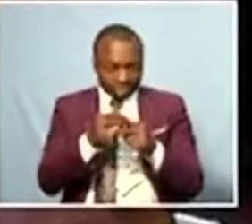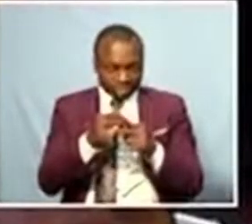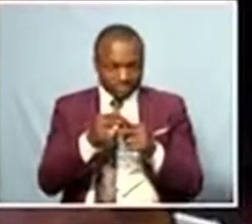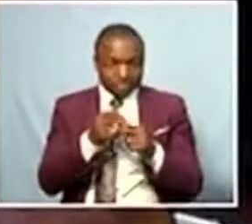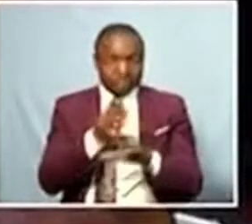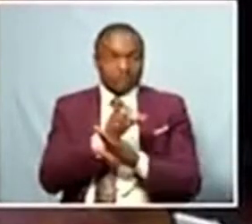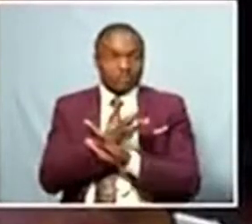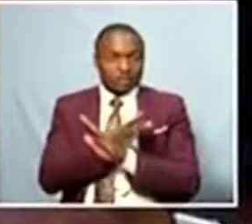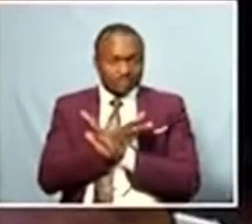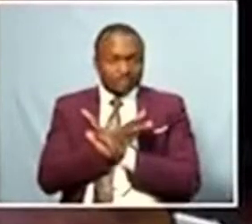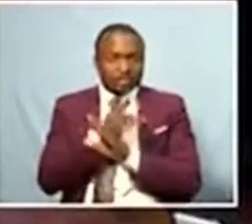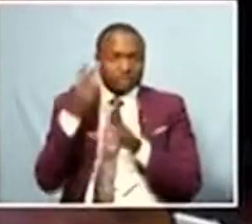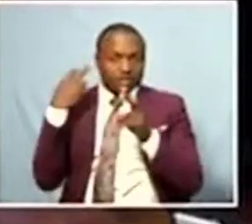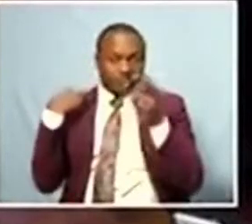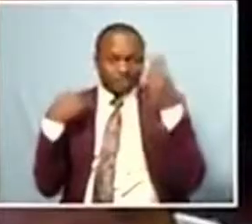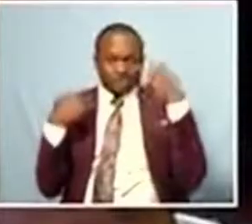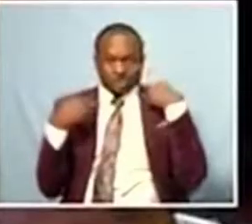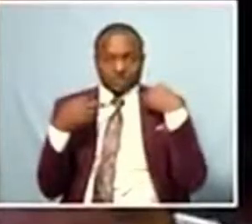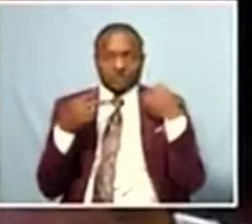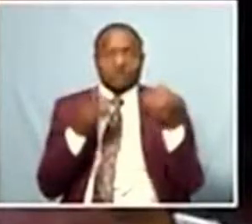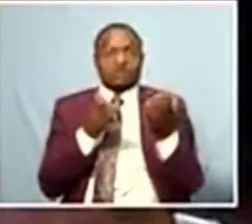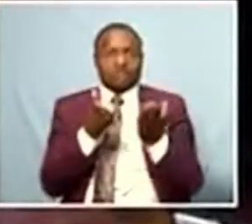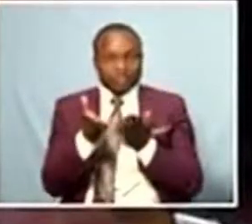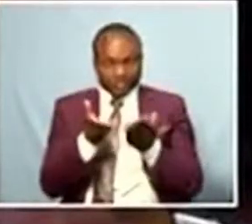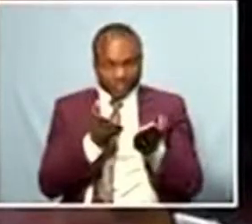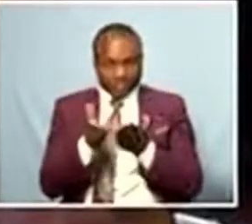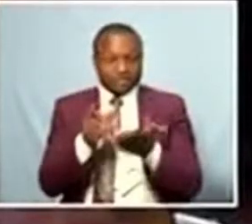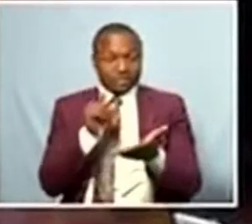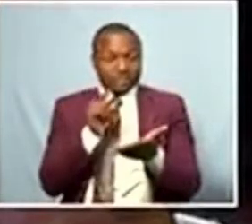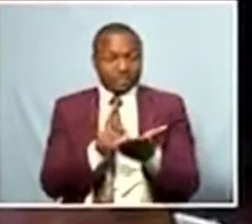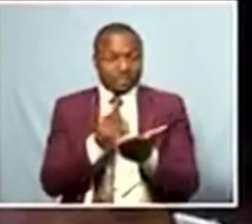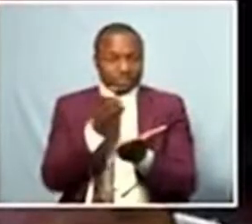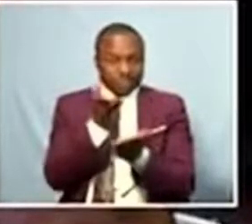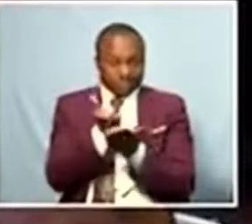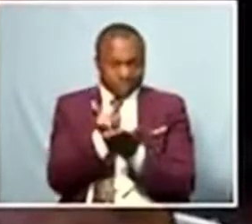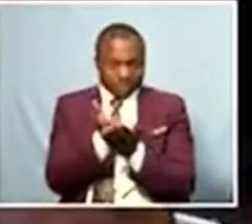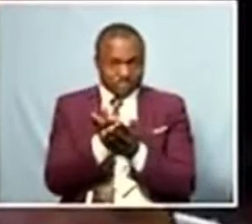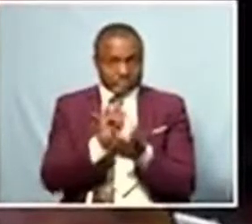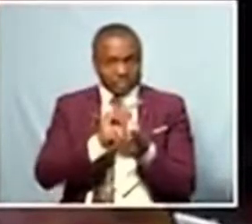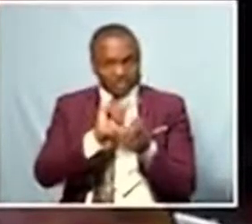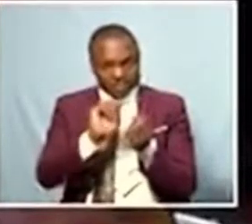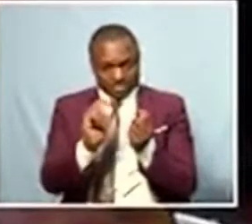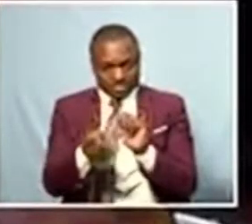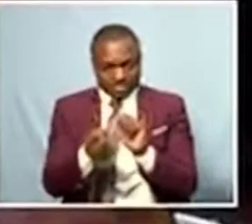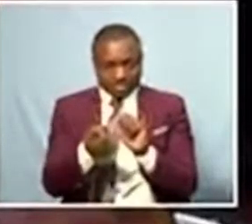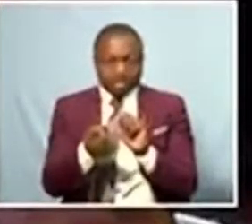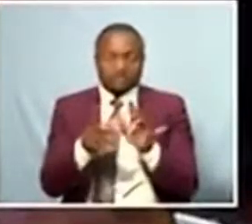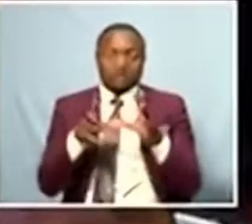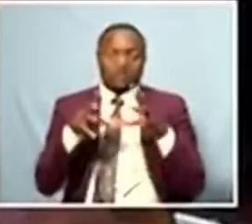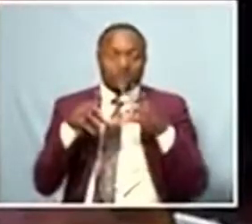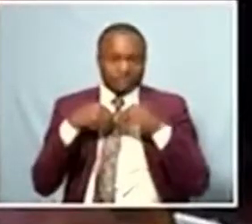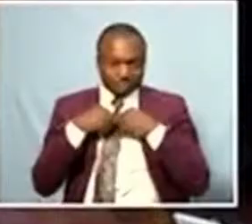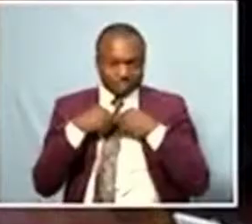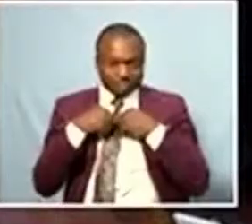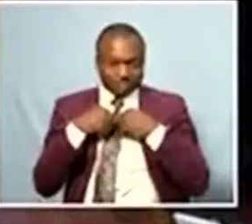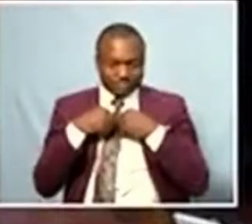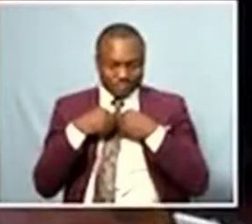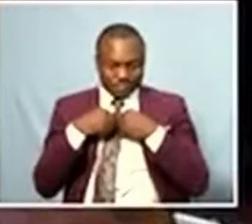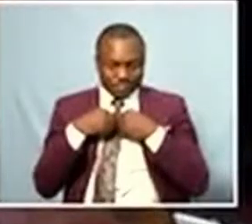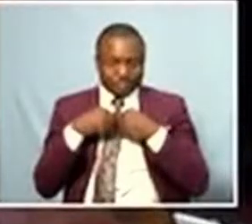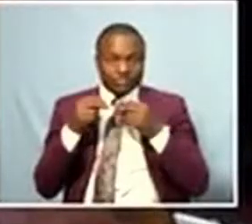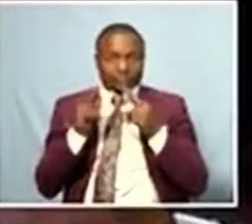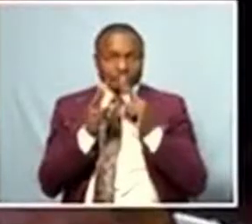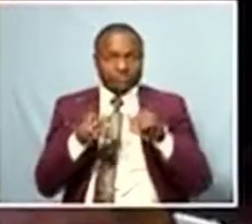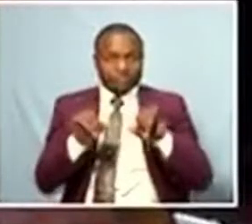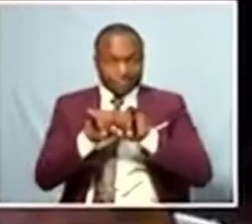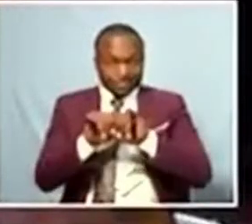the Zambia Immigration Service. This proposed transformation acknowledges the extensive and critical